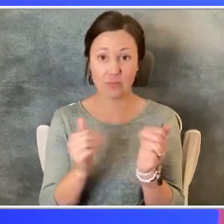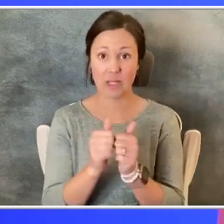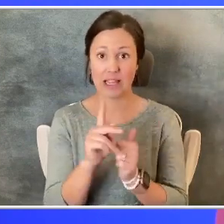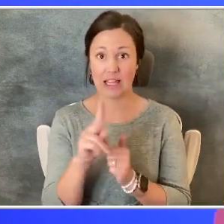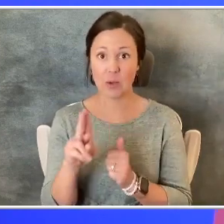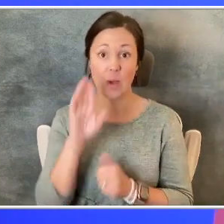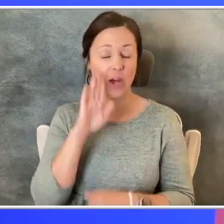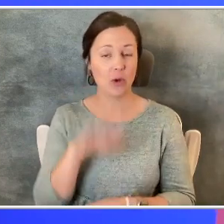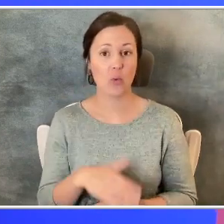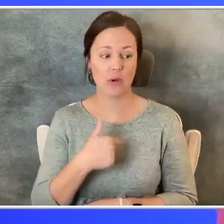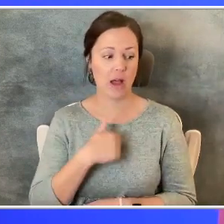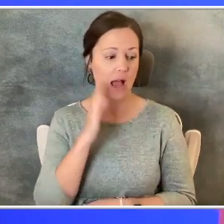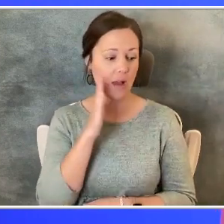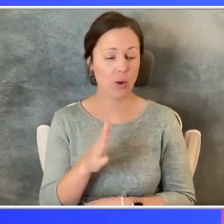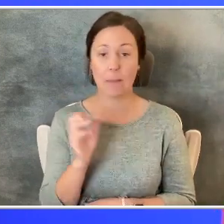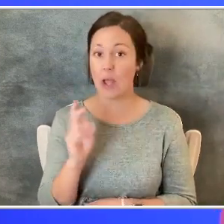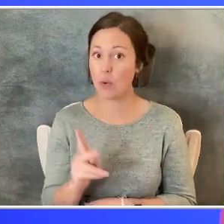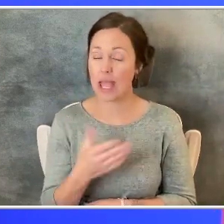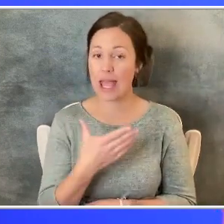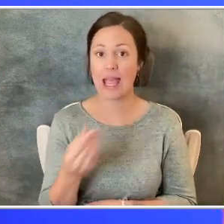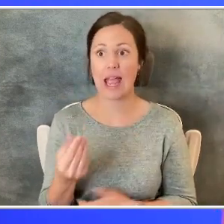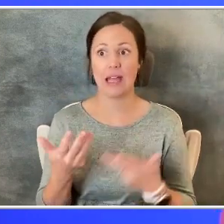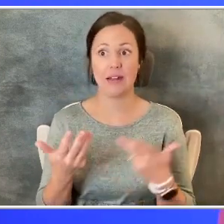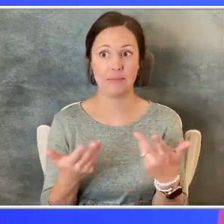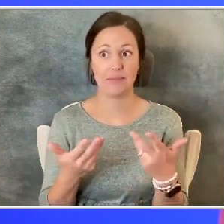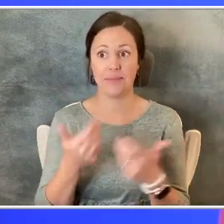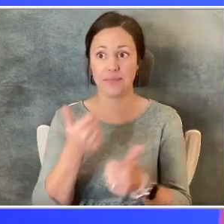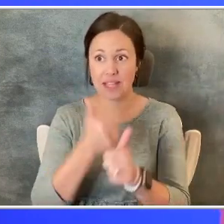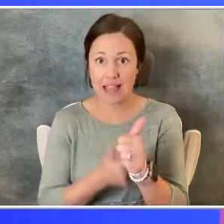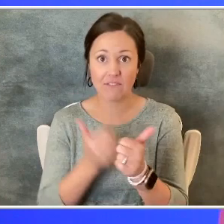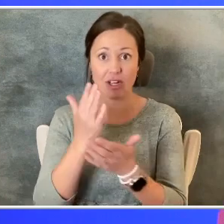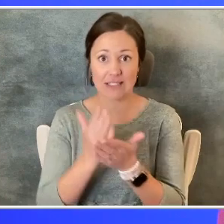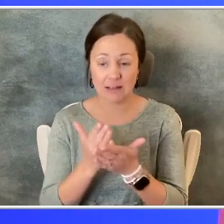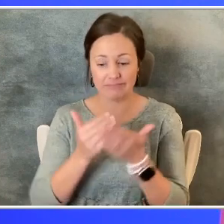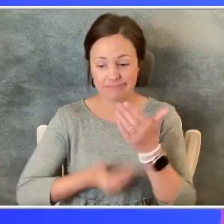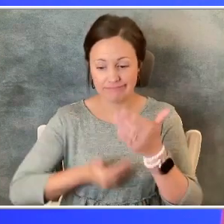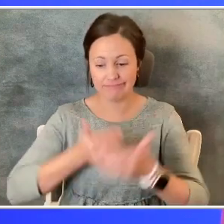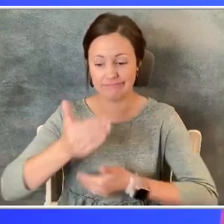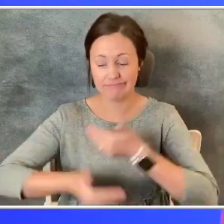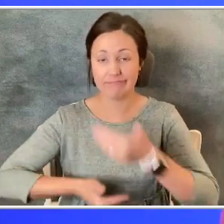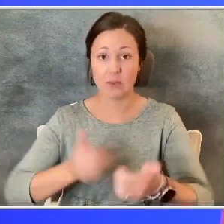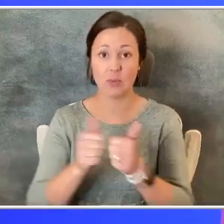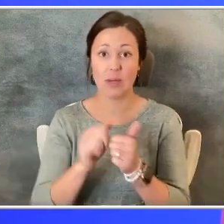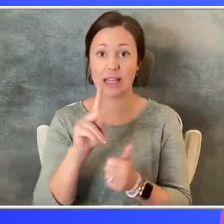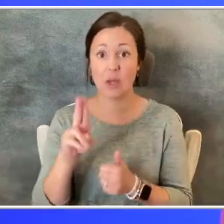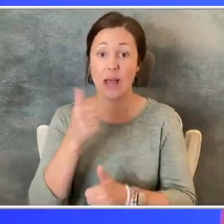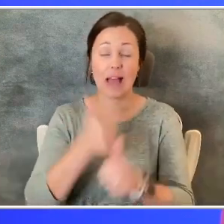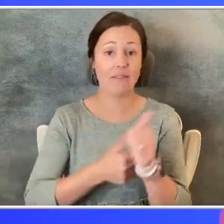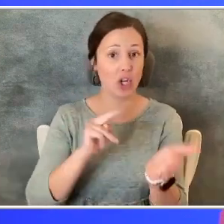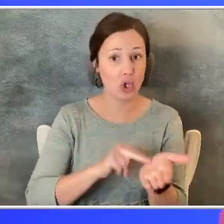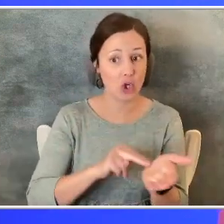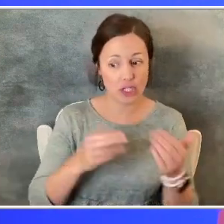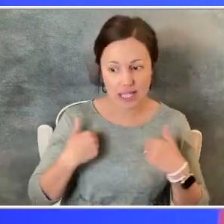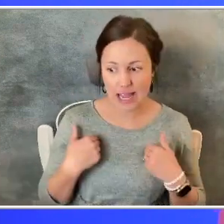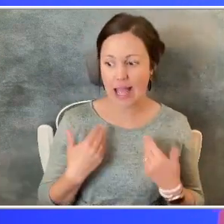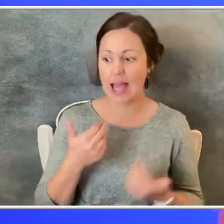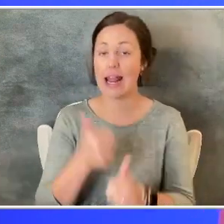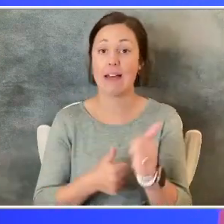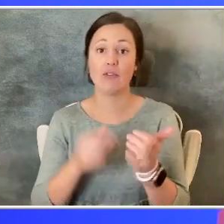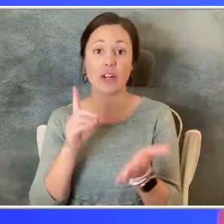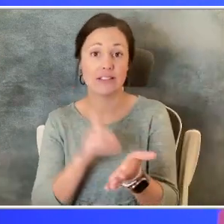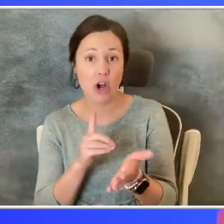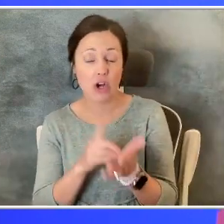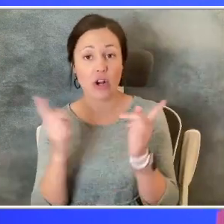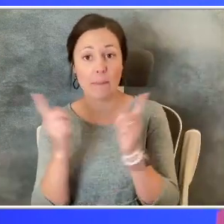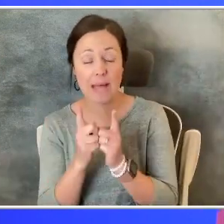And every step of the way through KU, every nurse I've had, every physician that I've met with has